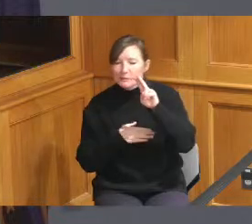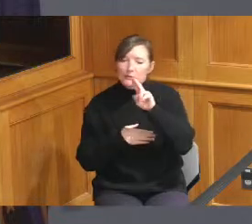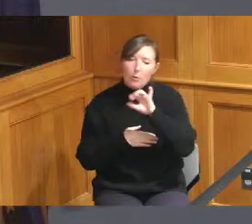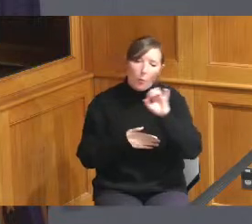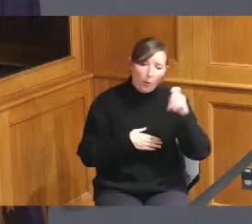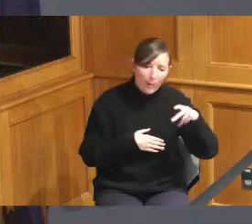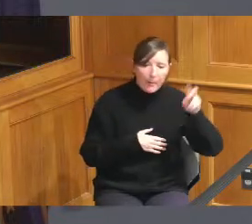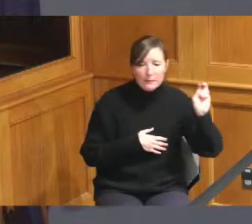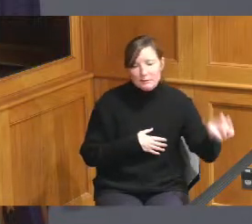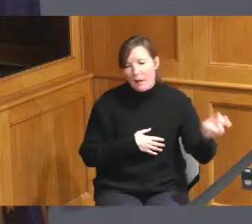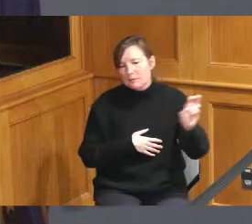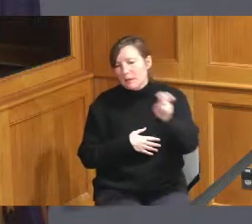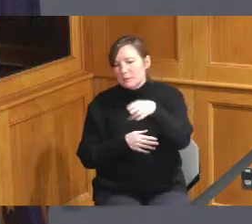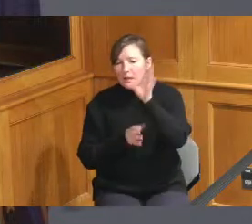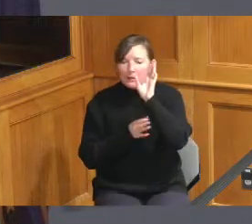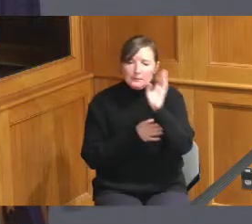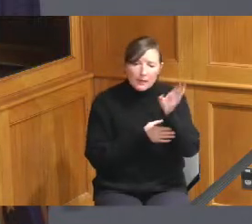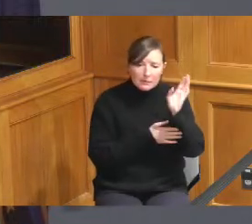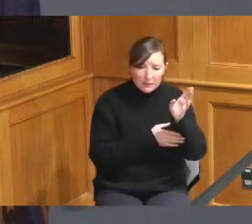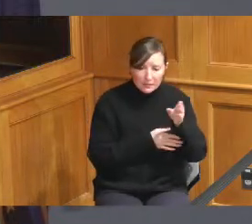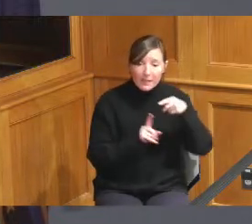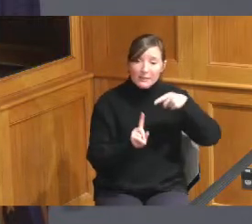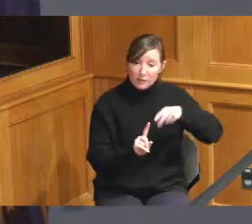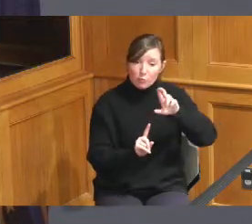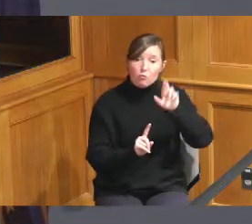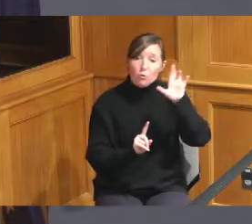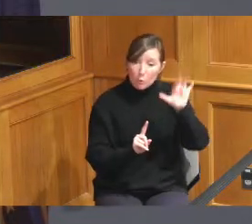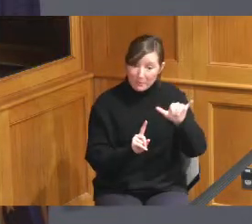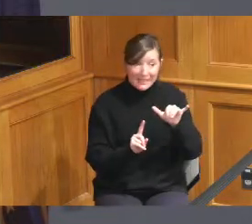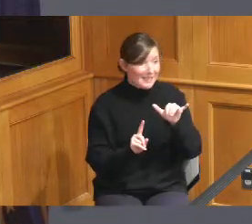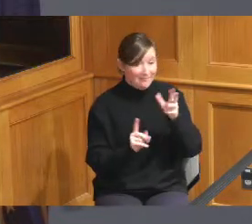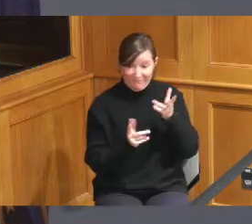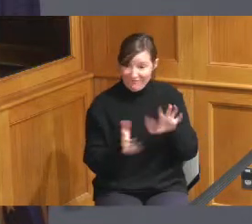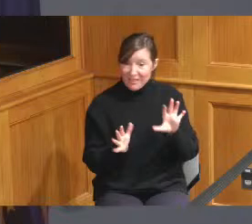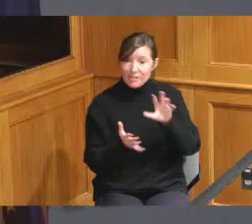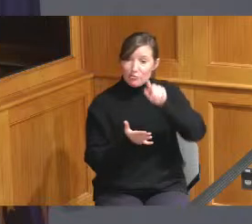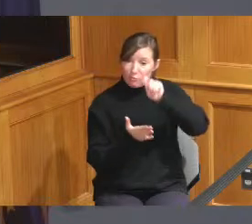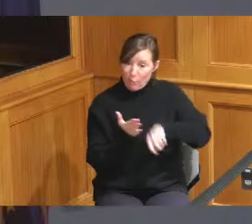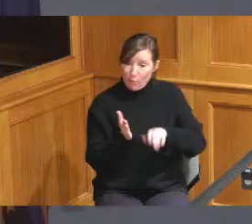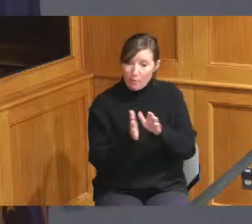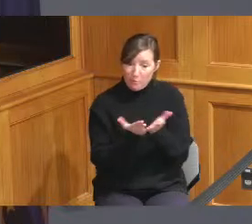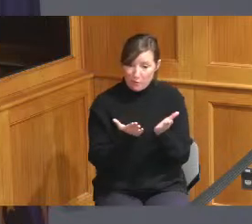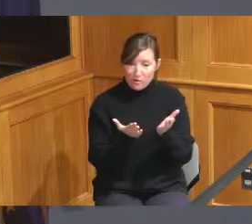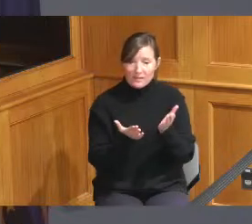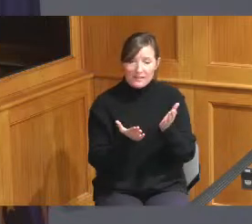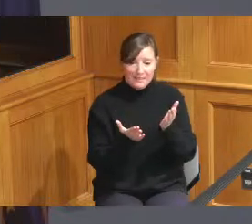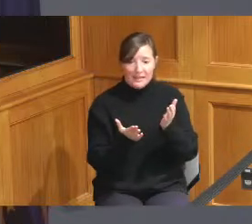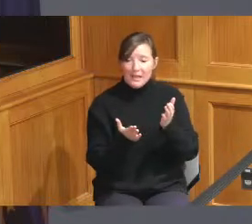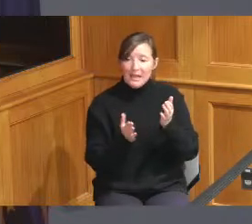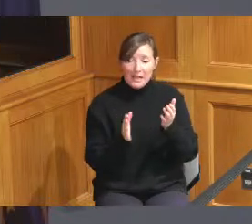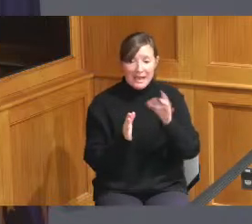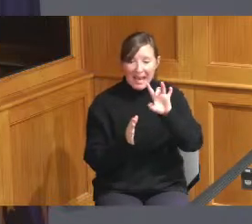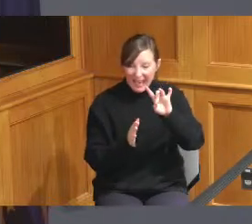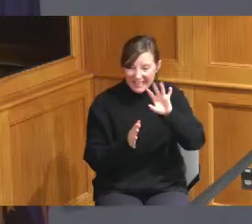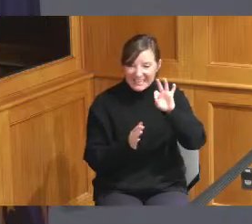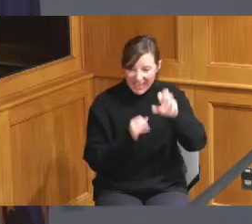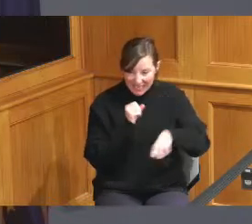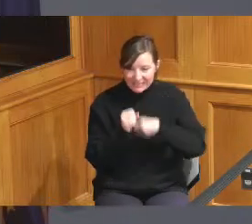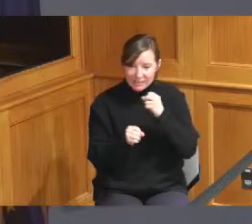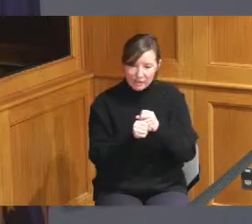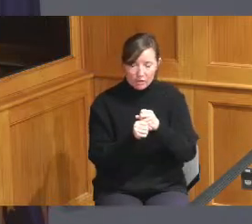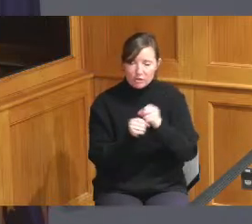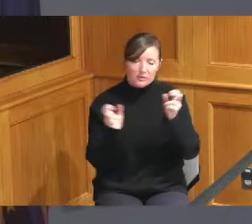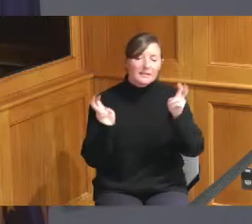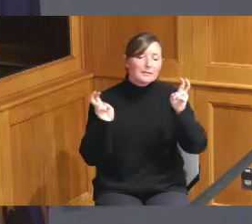And whereas Ruby is presently completing a book, 89 Years, an inclusive look at